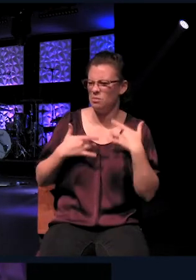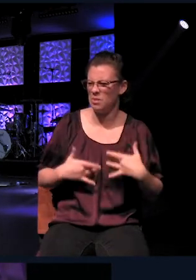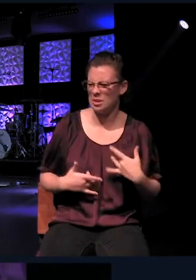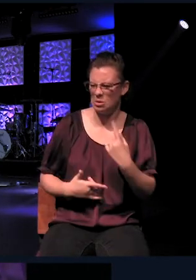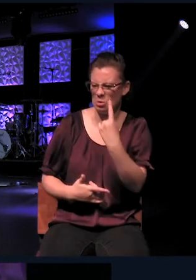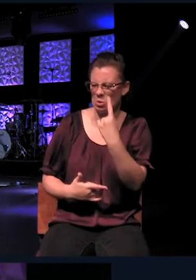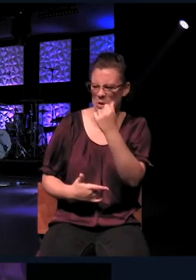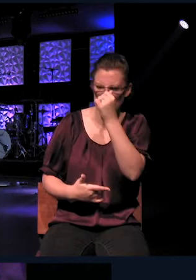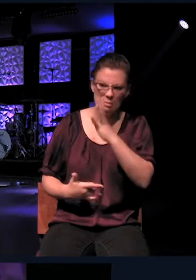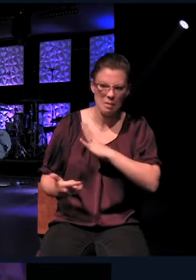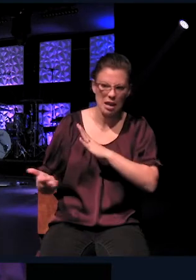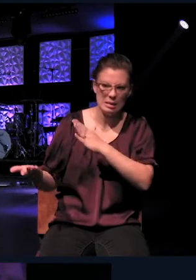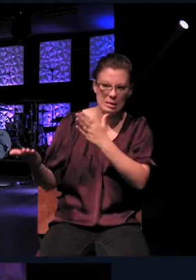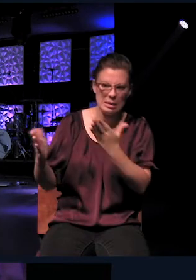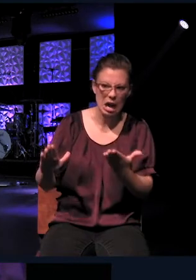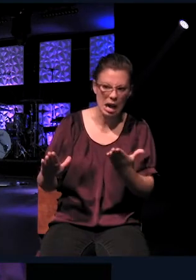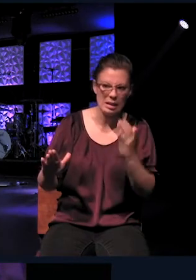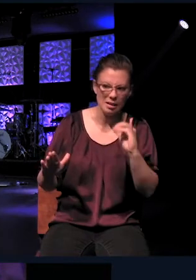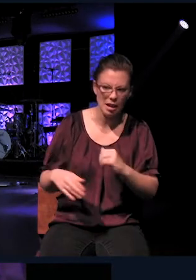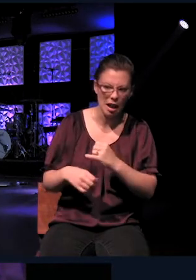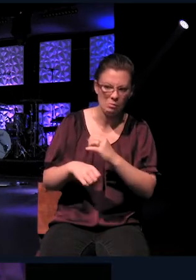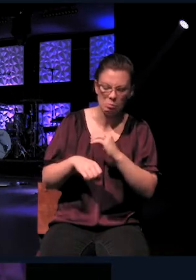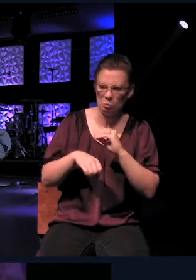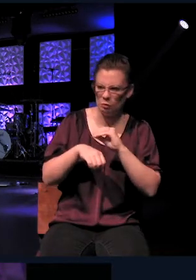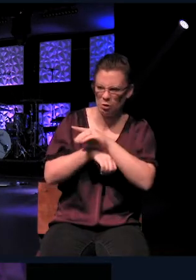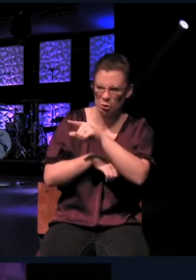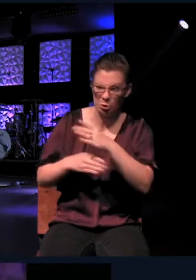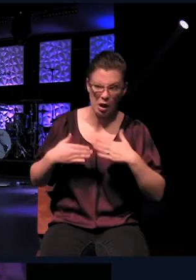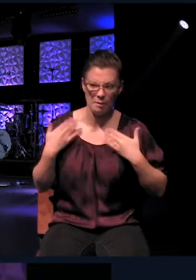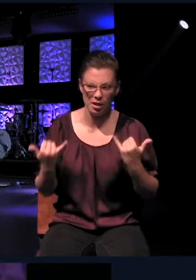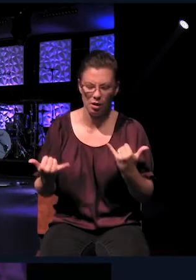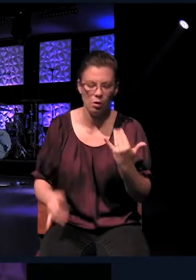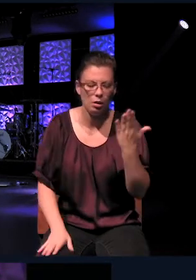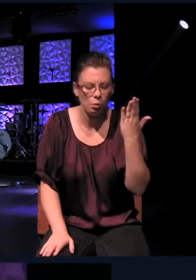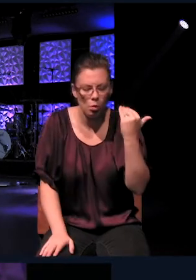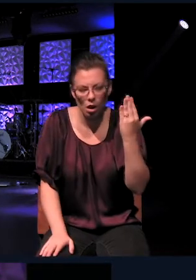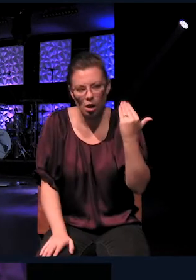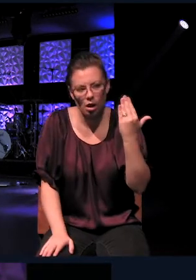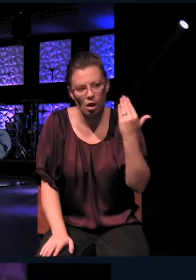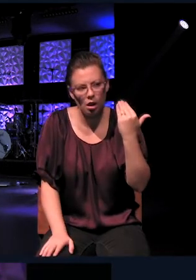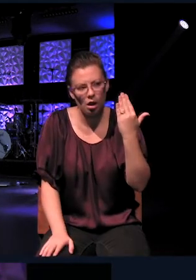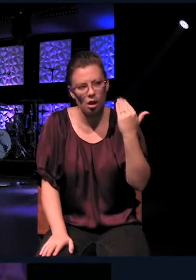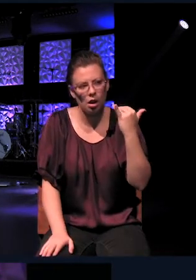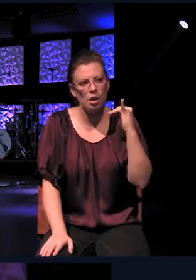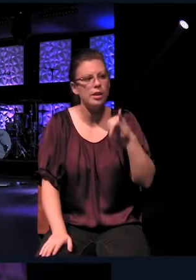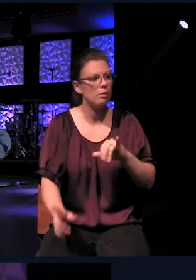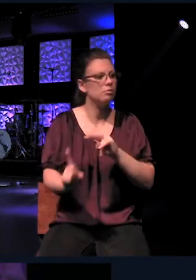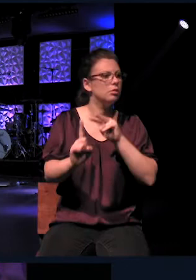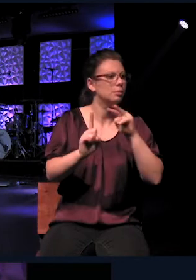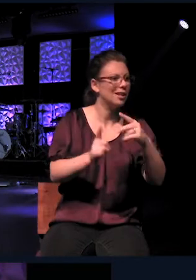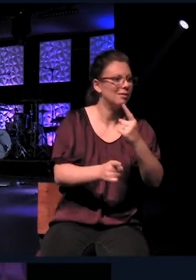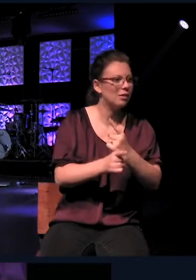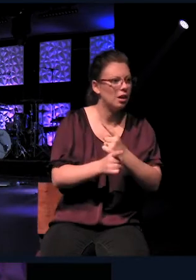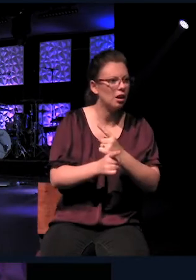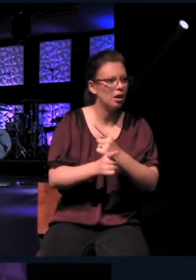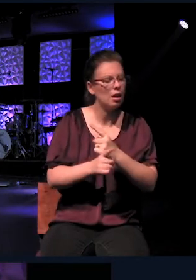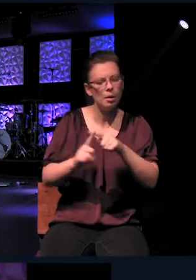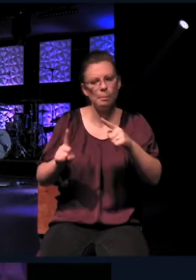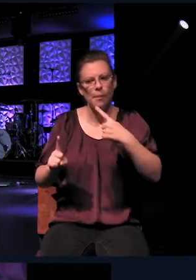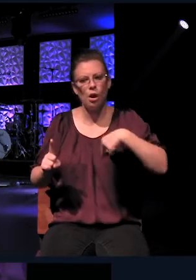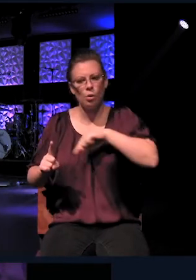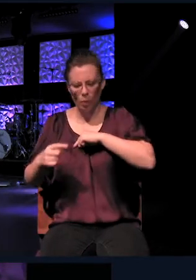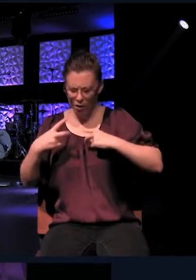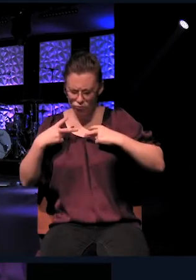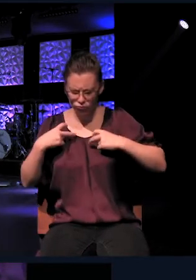It is, but it's hopeful because we know that Jesus went to that cross. He carried our sins, he carried our shame, he carried our